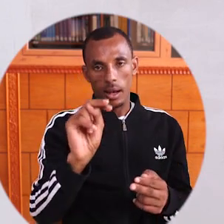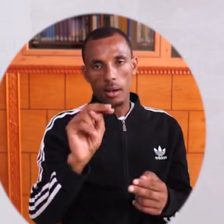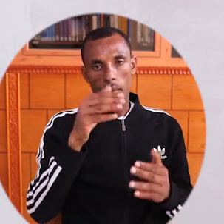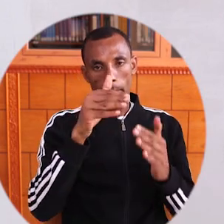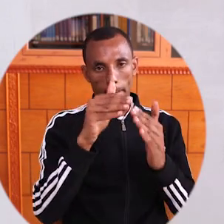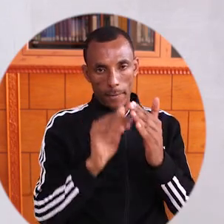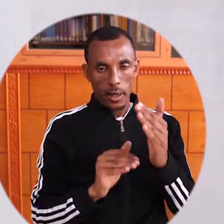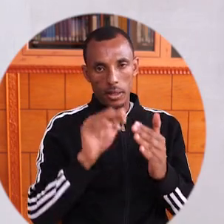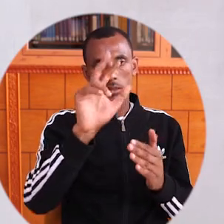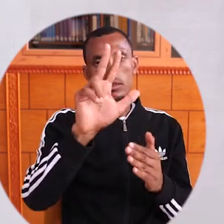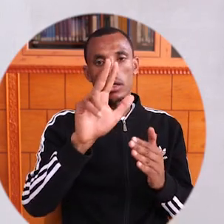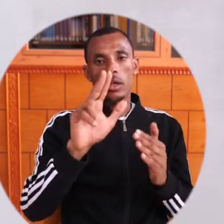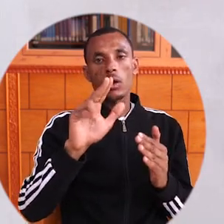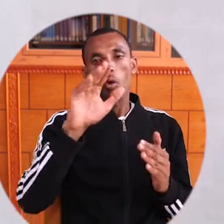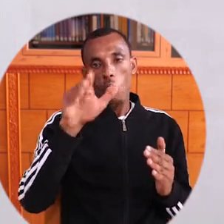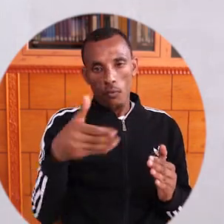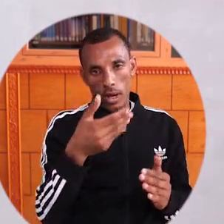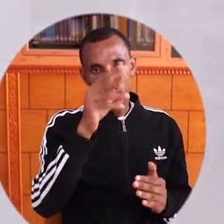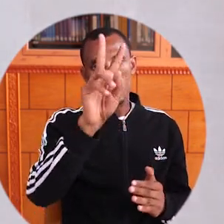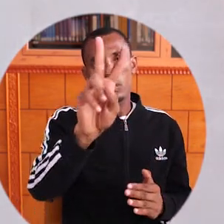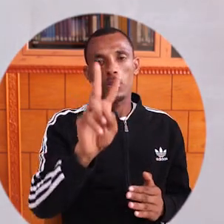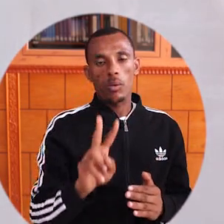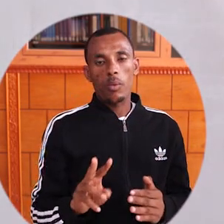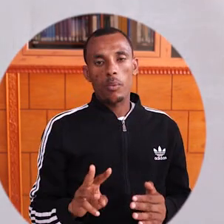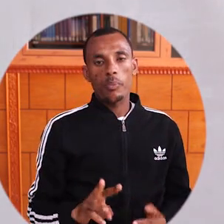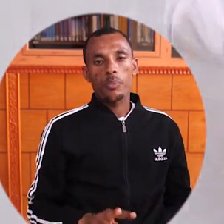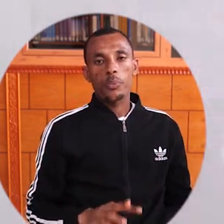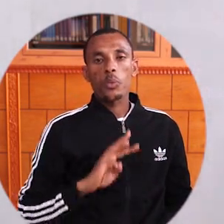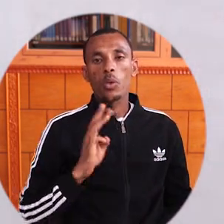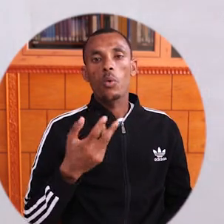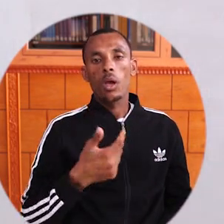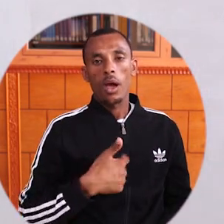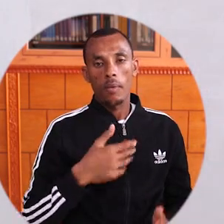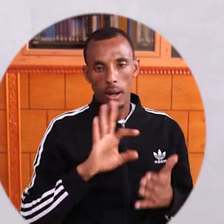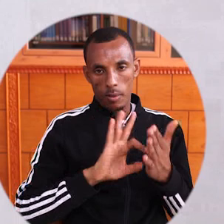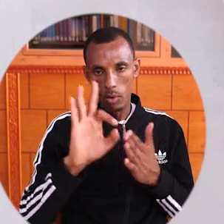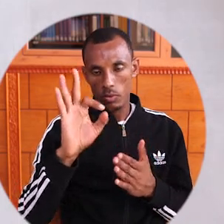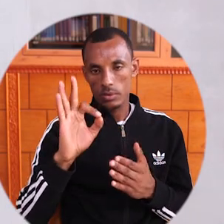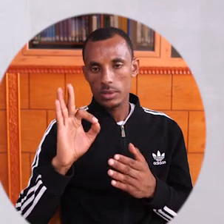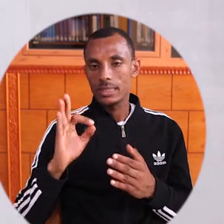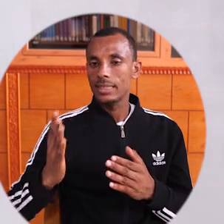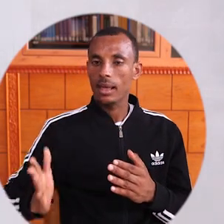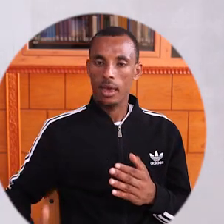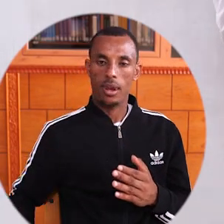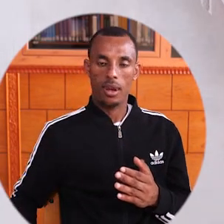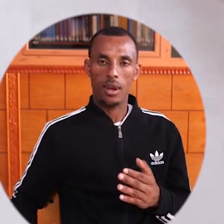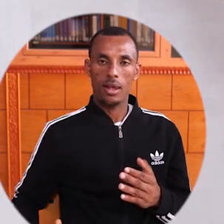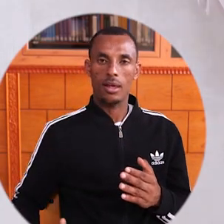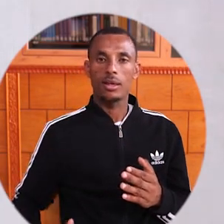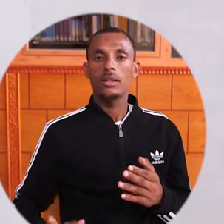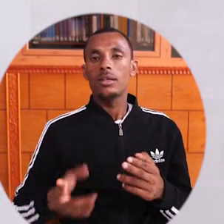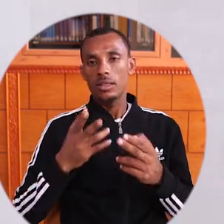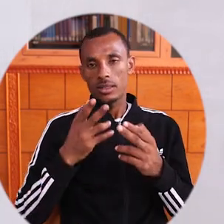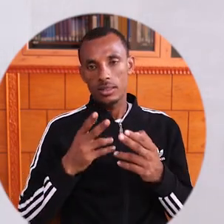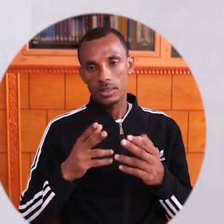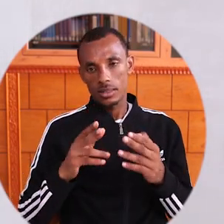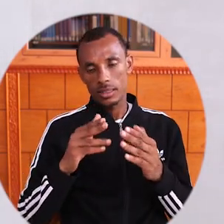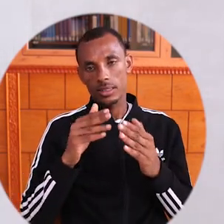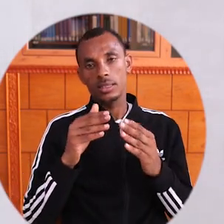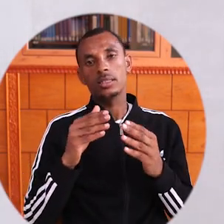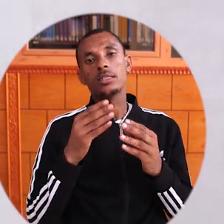3 over 2. So we have what? A number of sides. So substitute n is